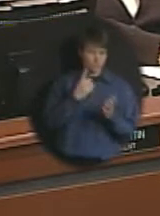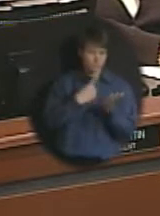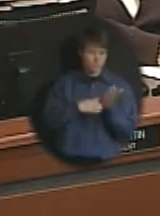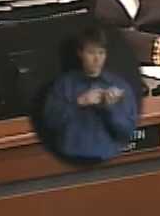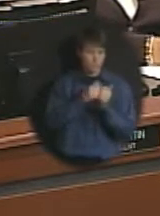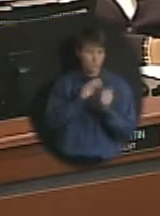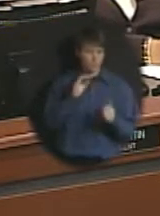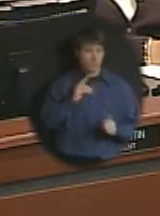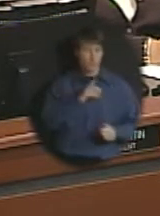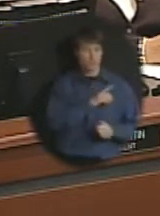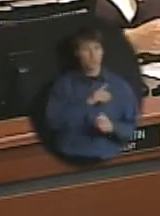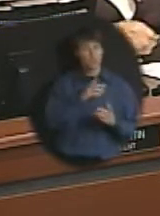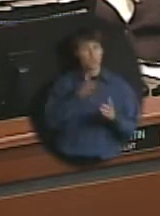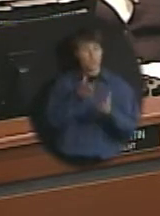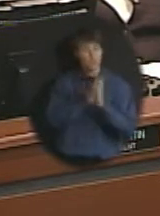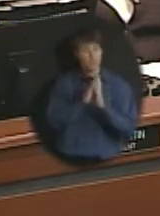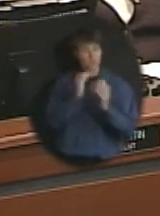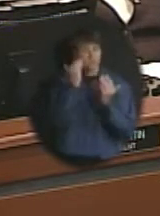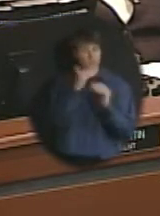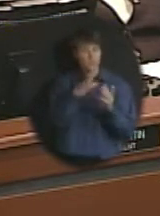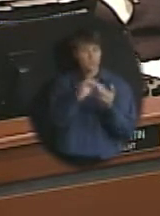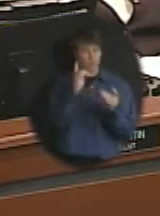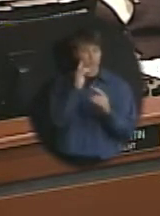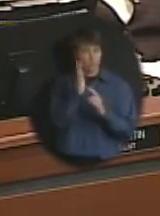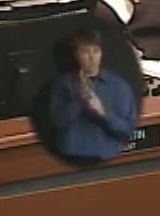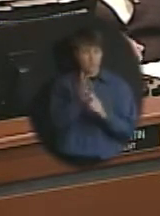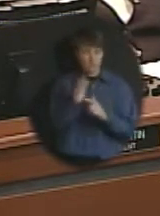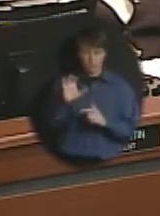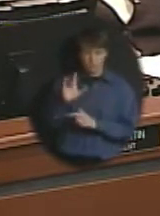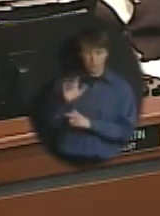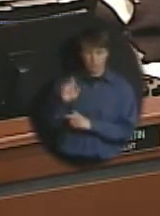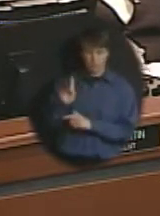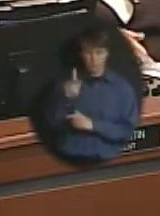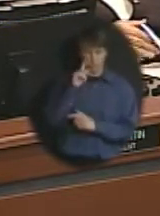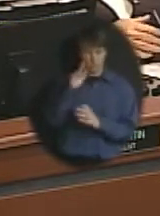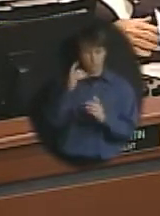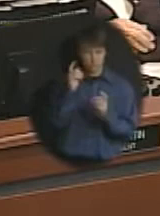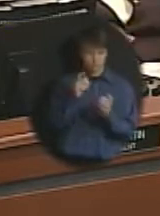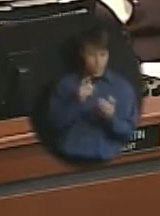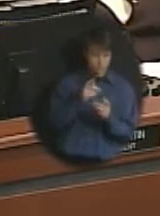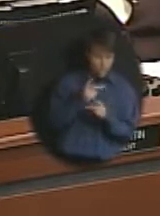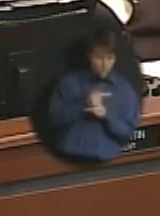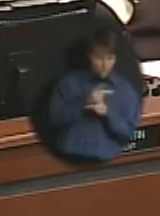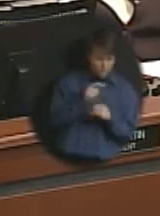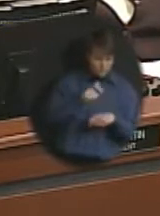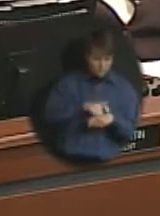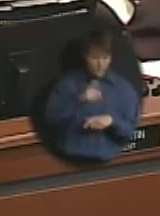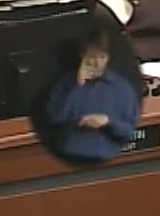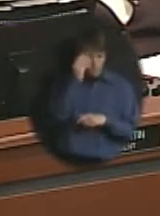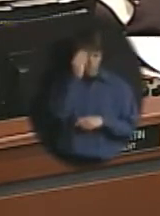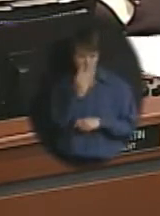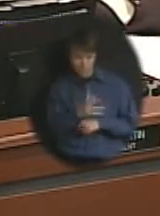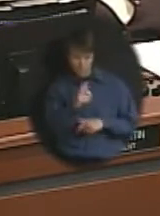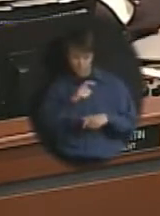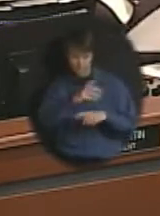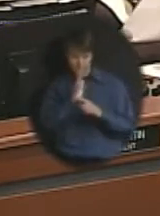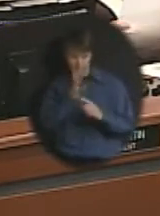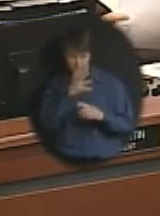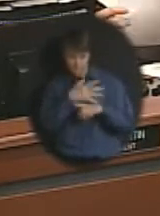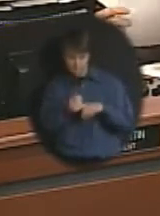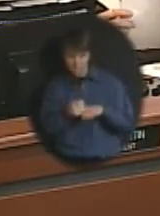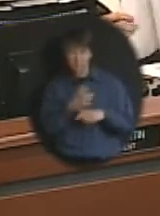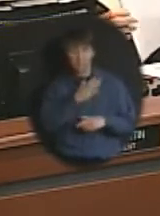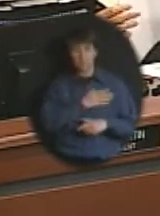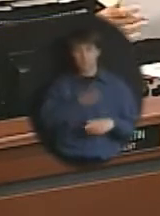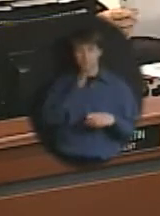individual speakers limit their comments to 5 minutes. The clerk will monitor the time and notify the speaker when the 5-minute time limit has expired. Please direct your